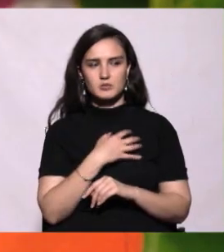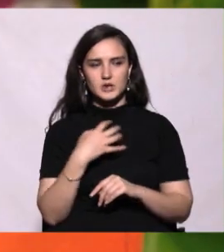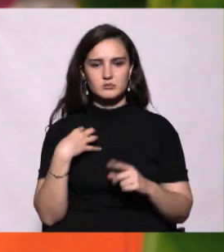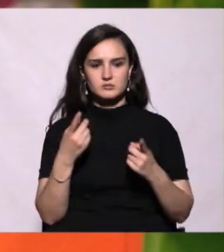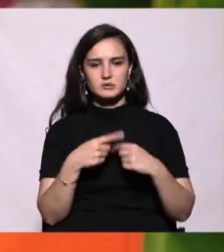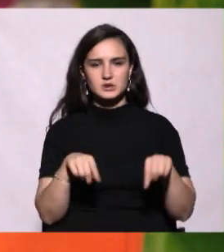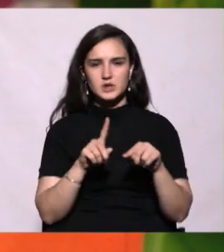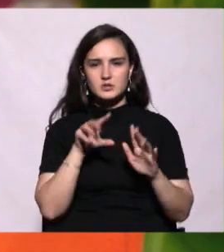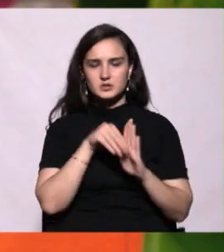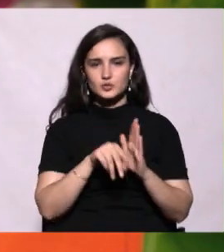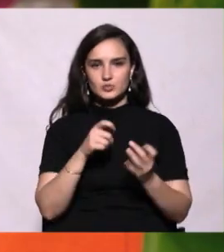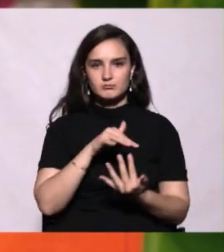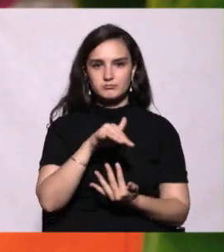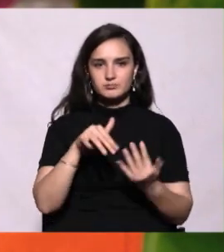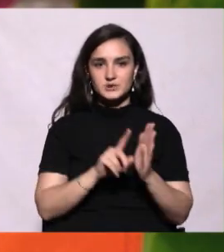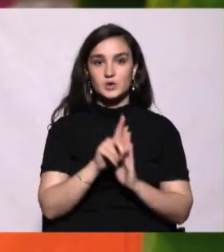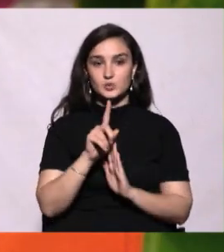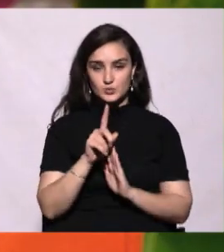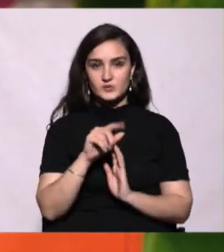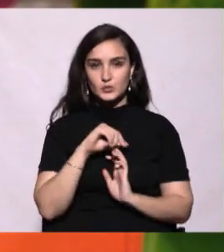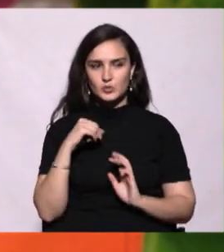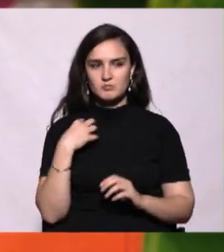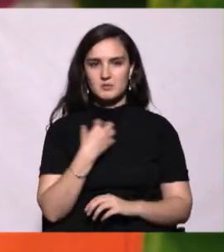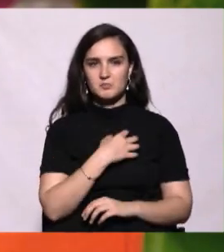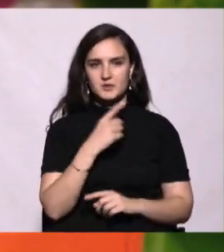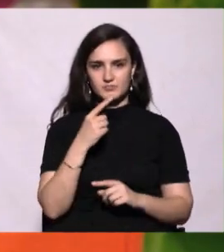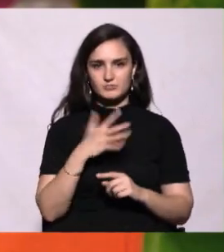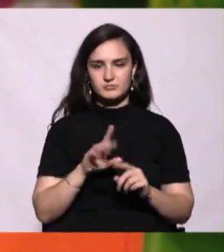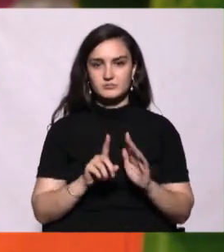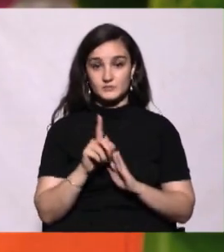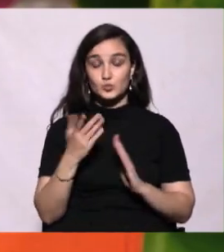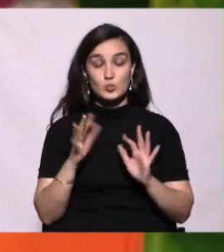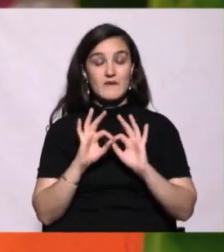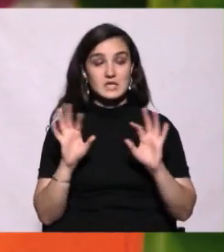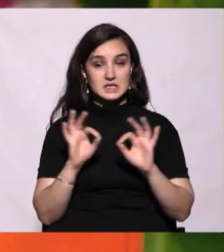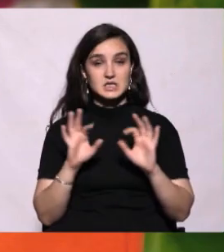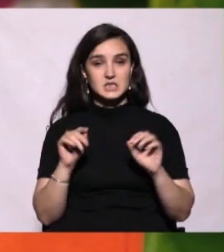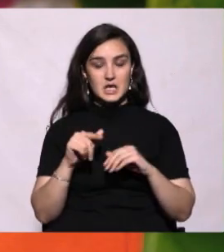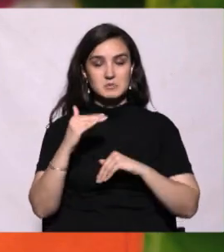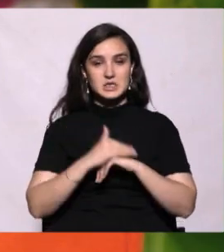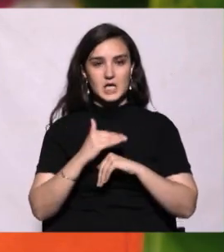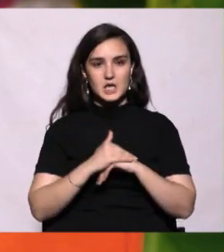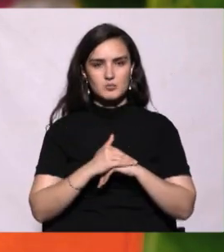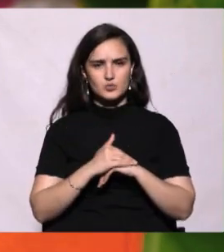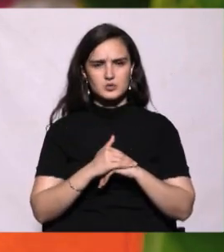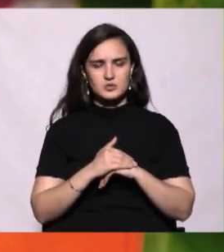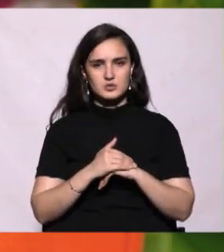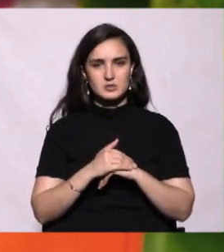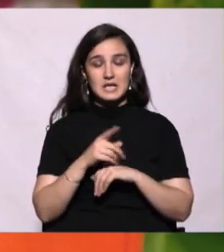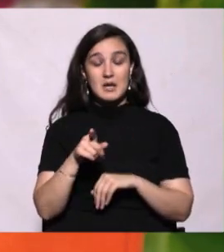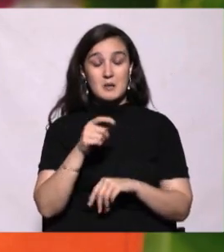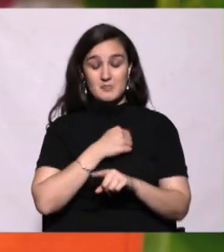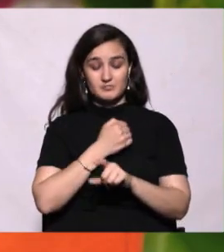kingdom, on King Arthur himself. Generally, if we describe this knight, he is Arthur's